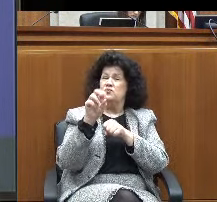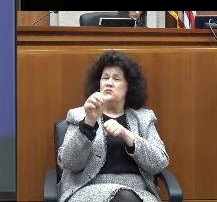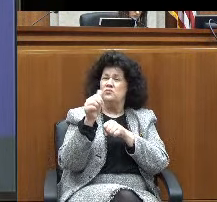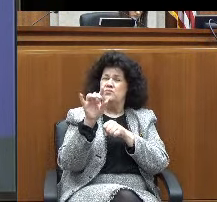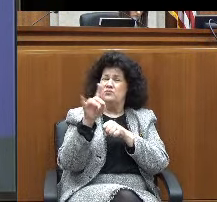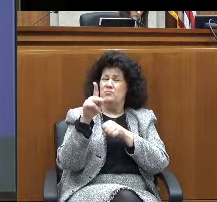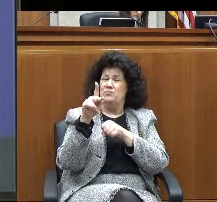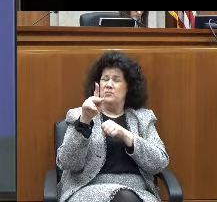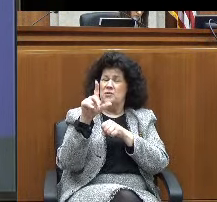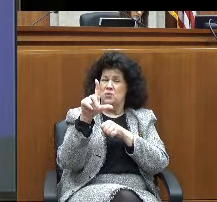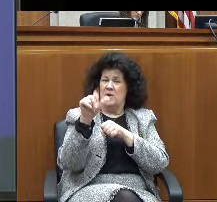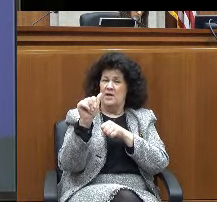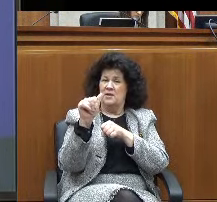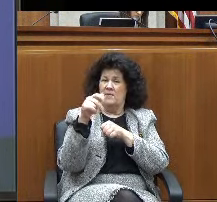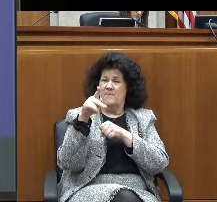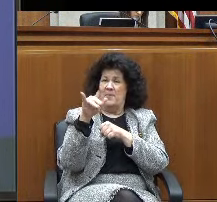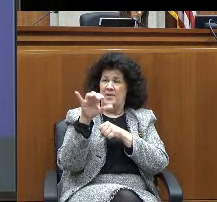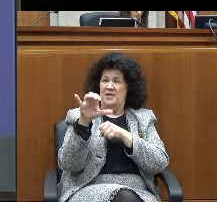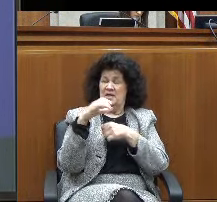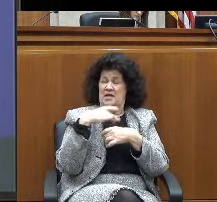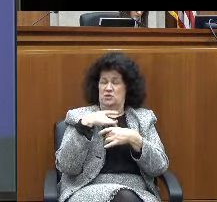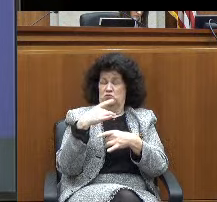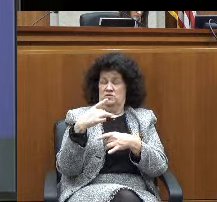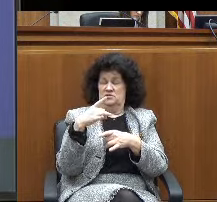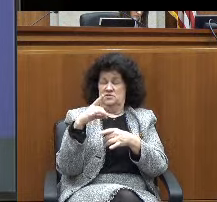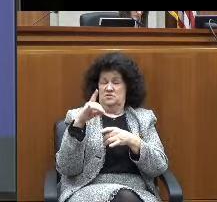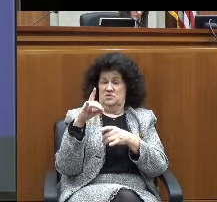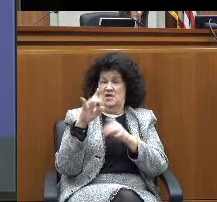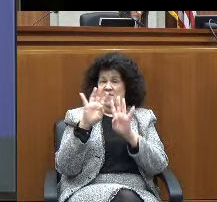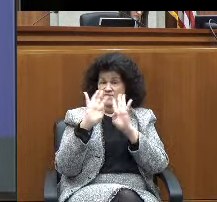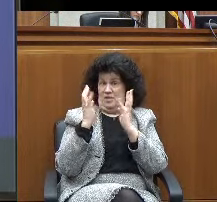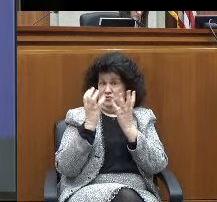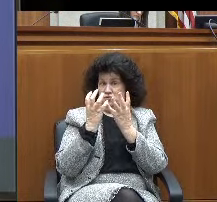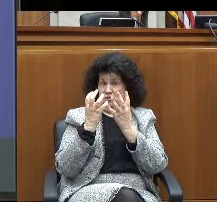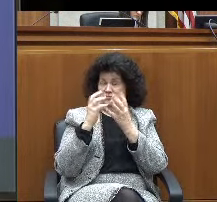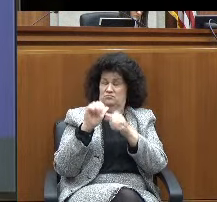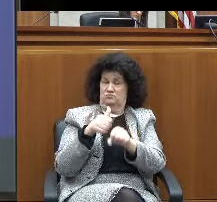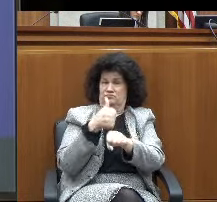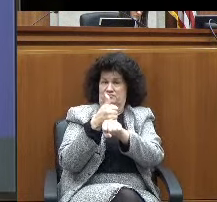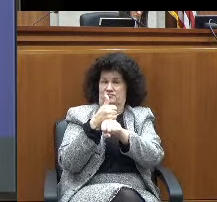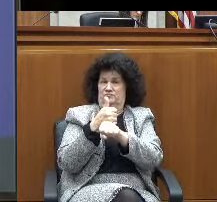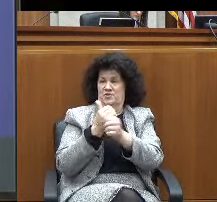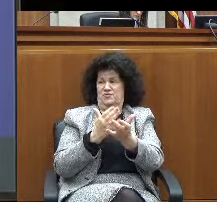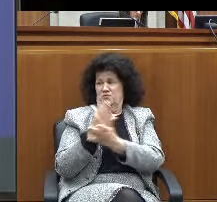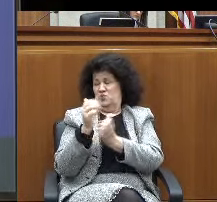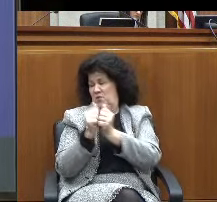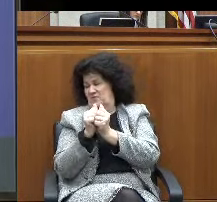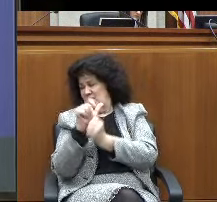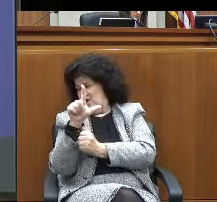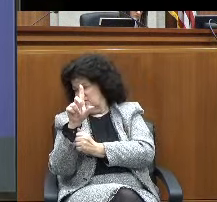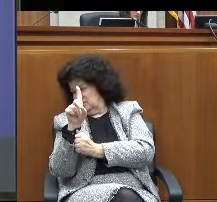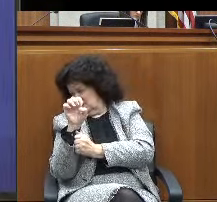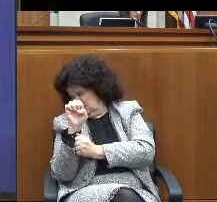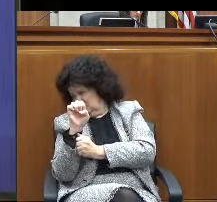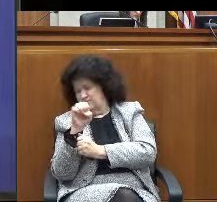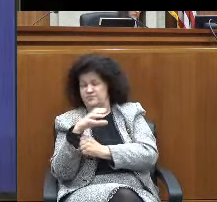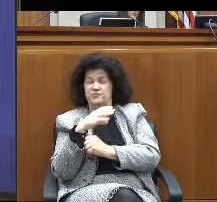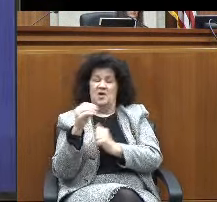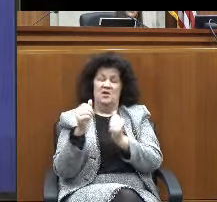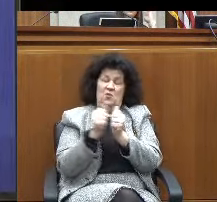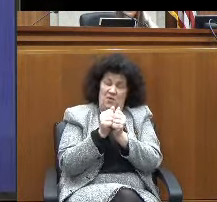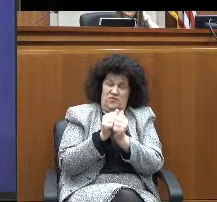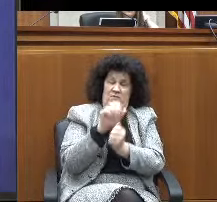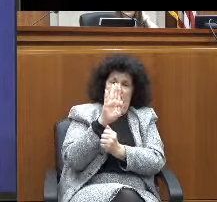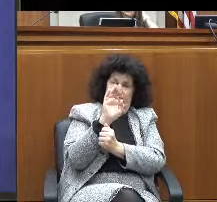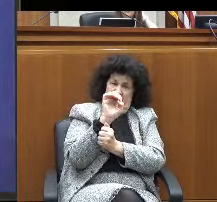the Louisiana Public Interest Fellowship was launched in partnership with the Louisiana Department of Education and the Board of Elementary